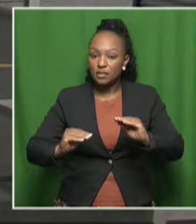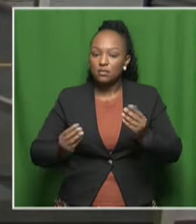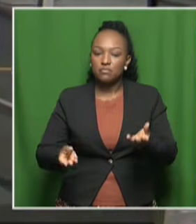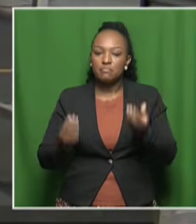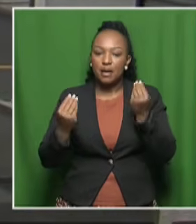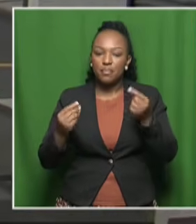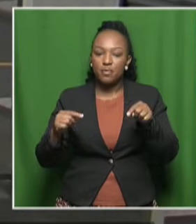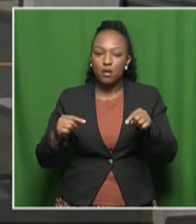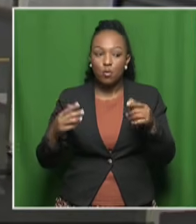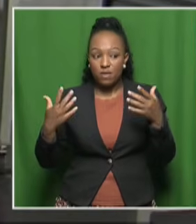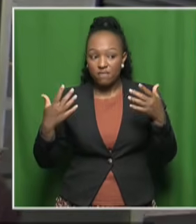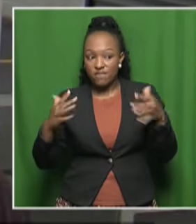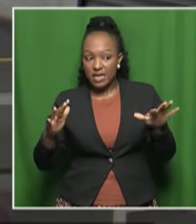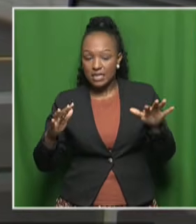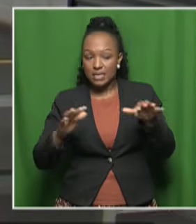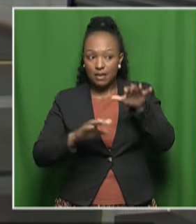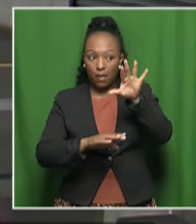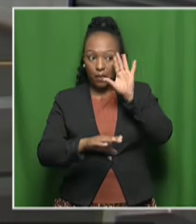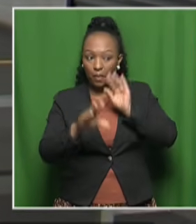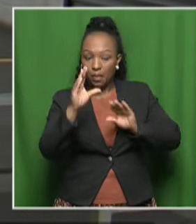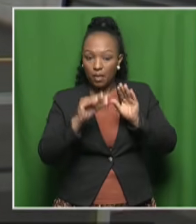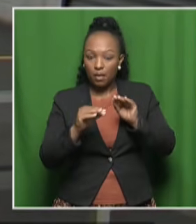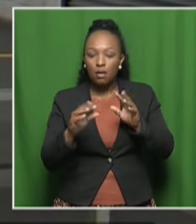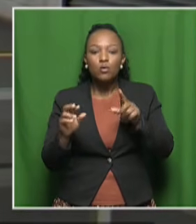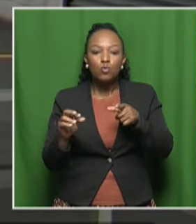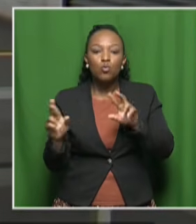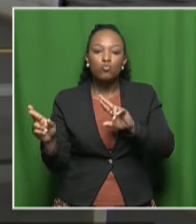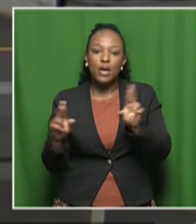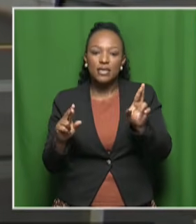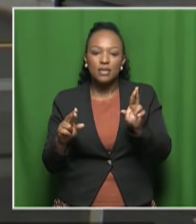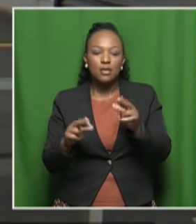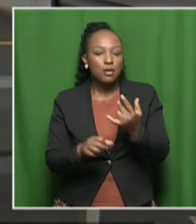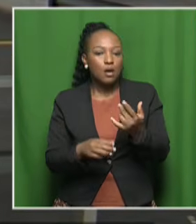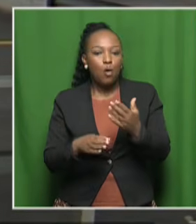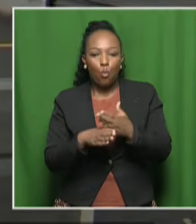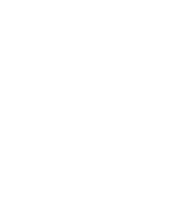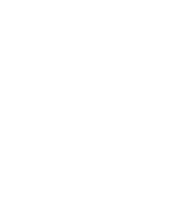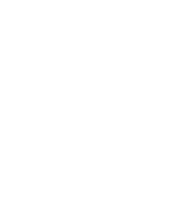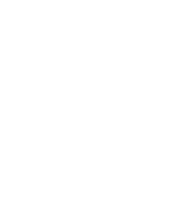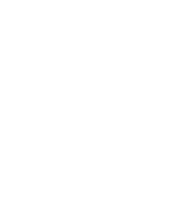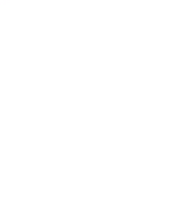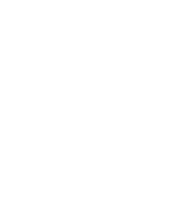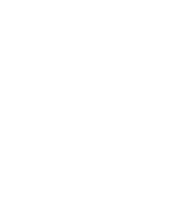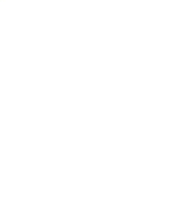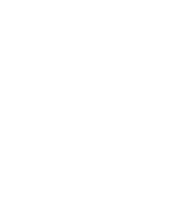Once you leave, you are literally ready to start working the next day.